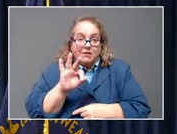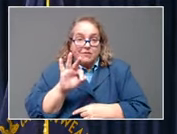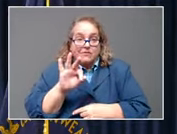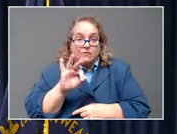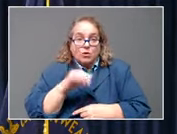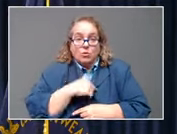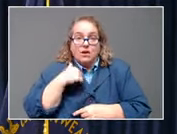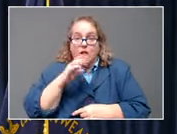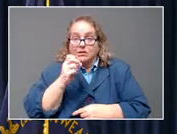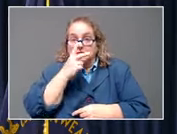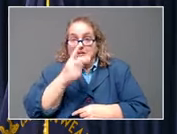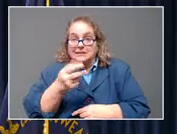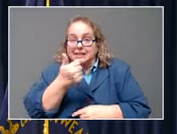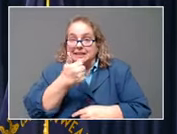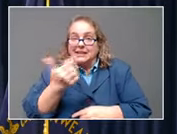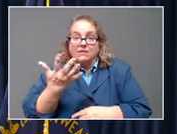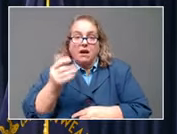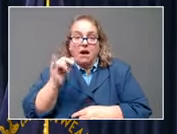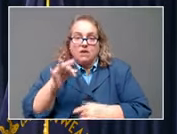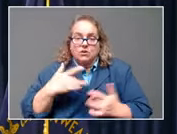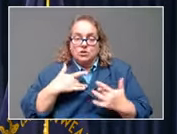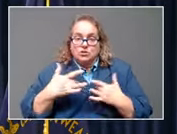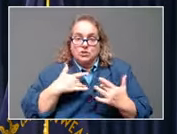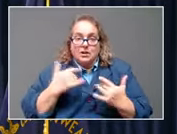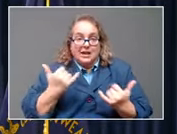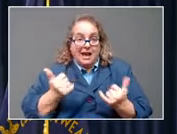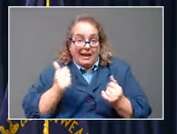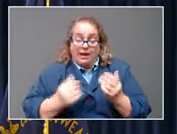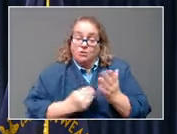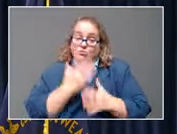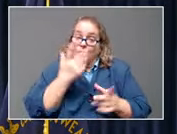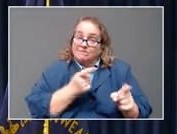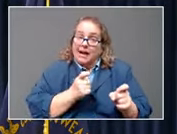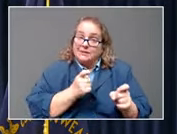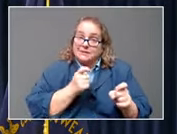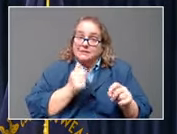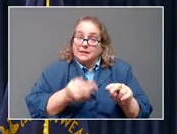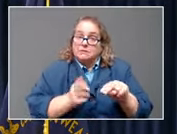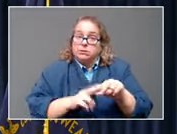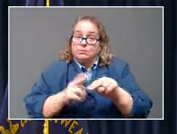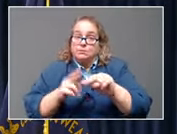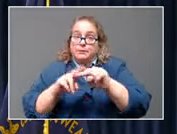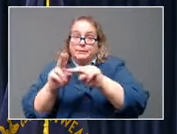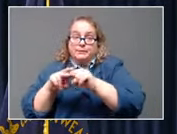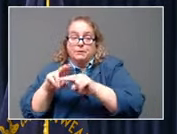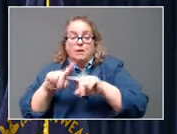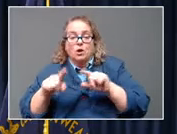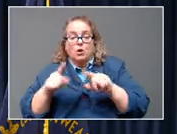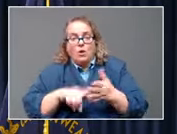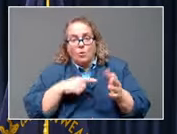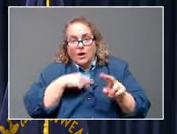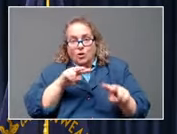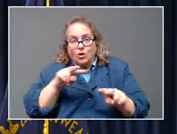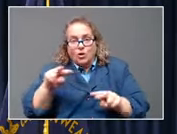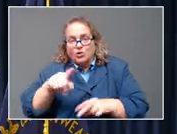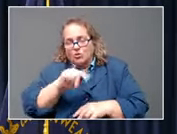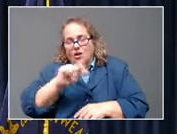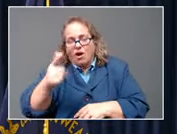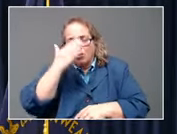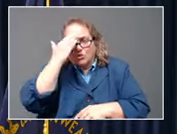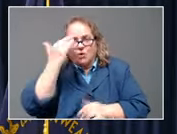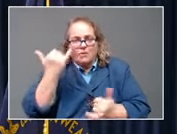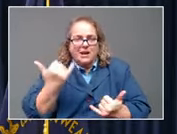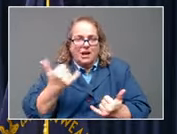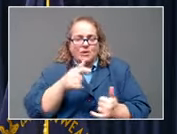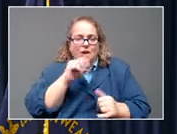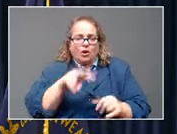seeing anything of concern there. Now, it can grow real quickly, but what we look for, and we all know this by now, is you can look at number of